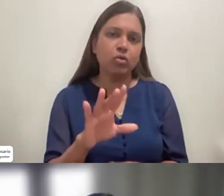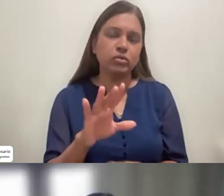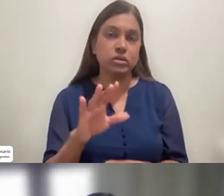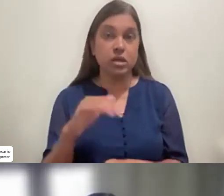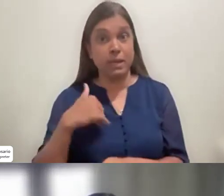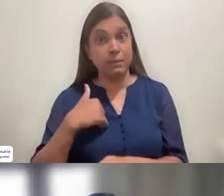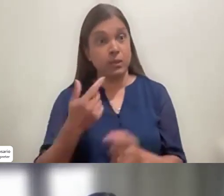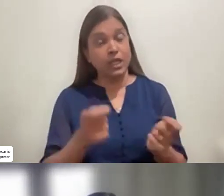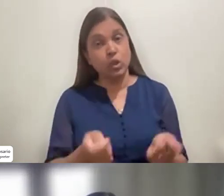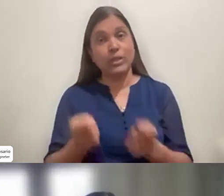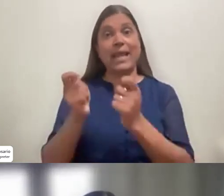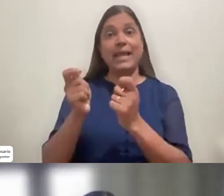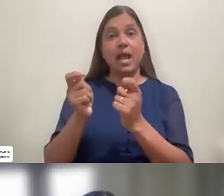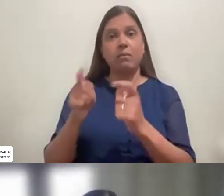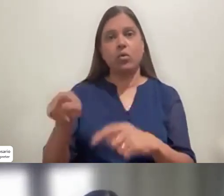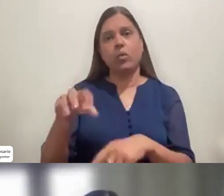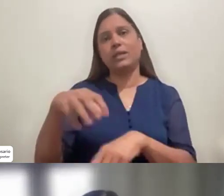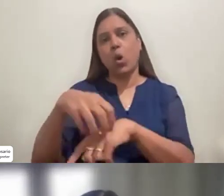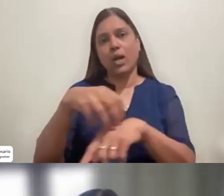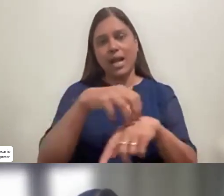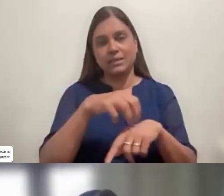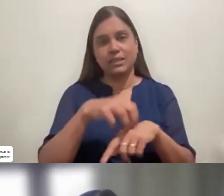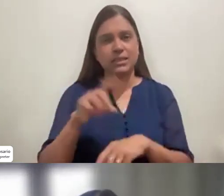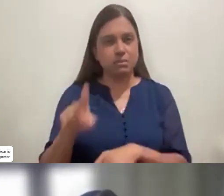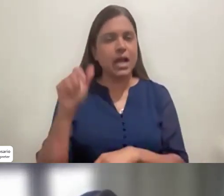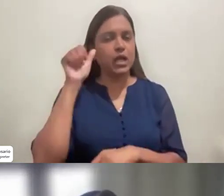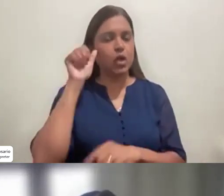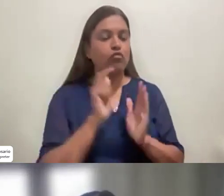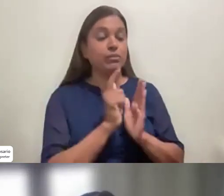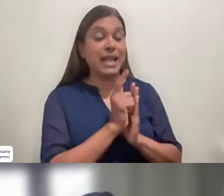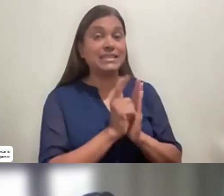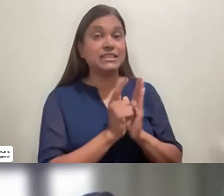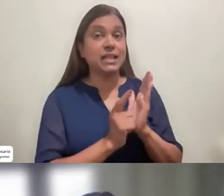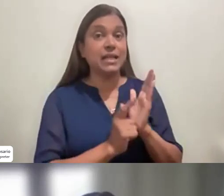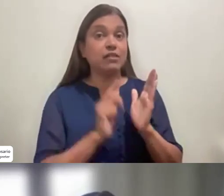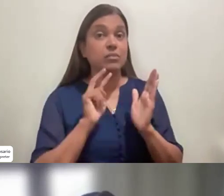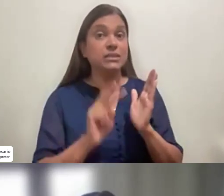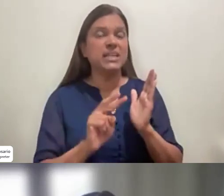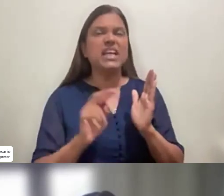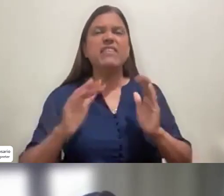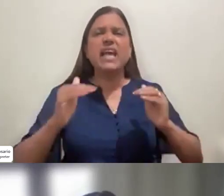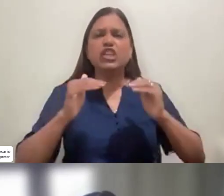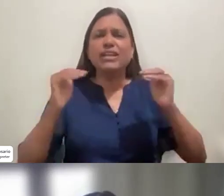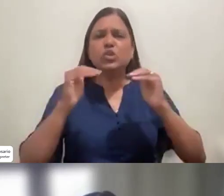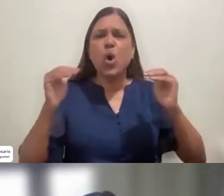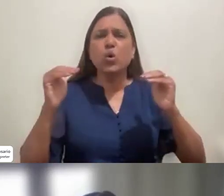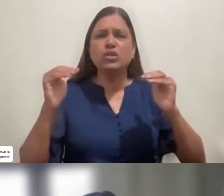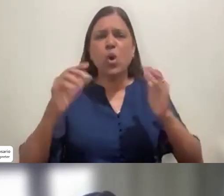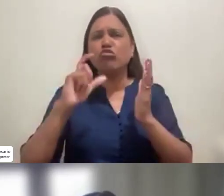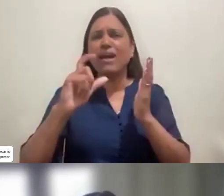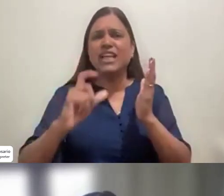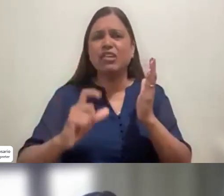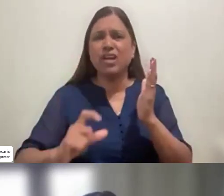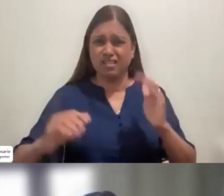up with an organization like that. But I know from the legislative perspective, some of the thresholds are quite high. And the same thing happens with, for